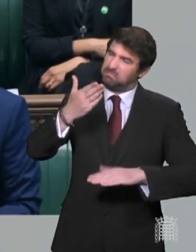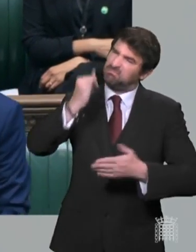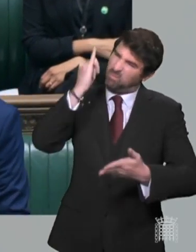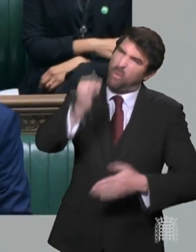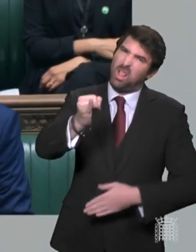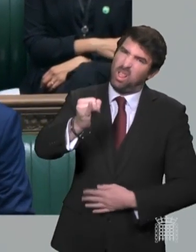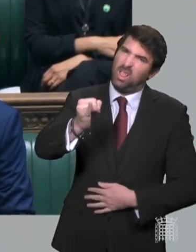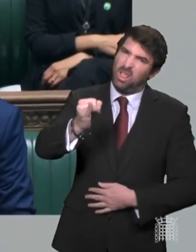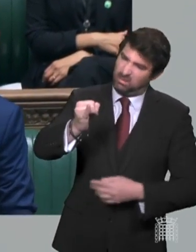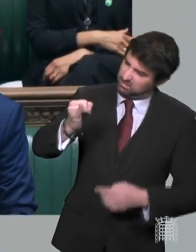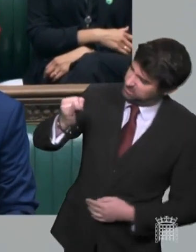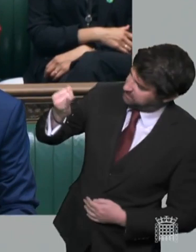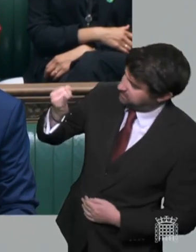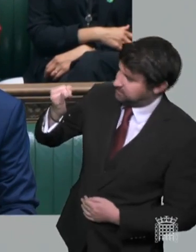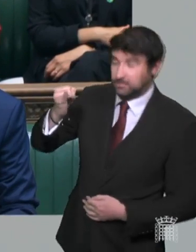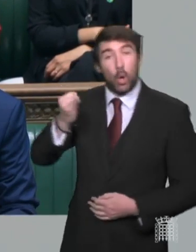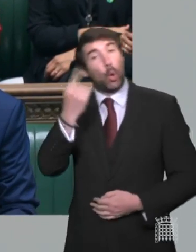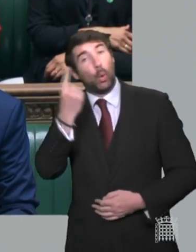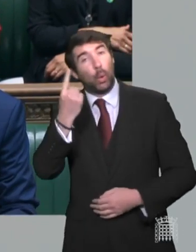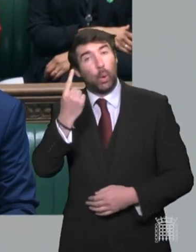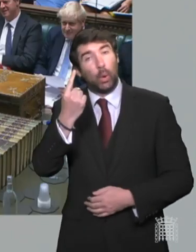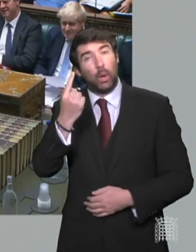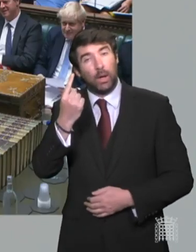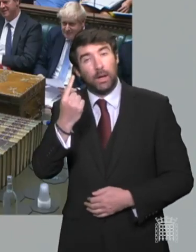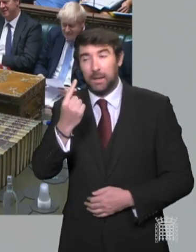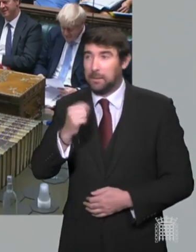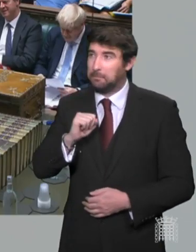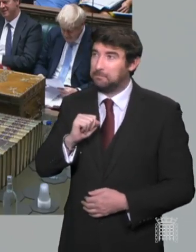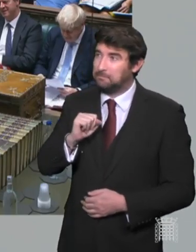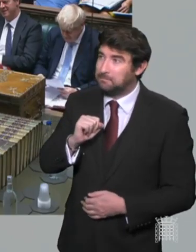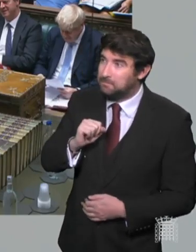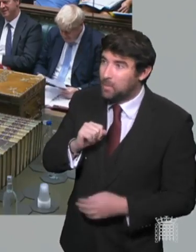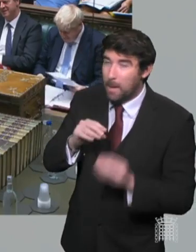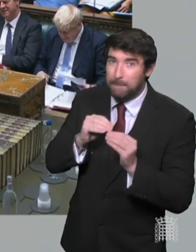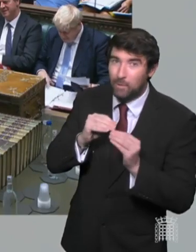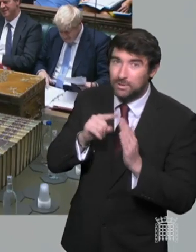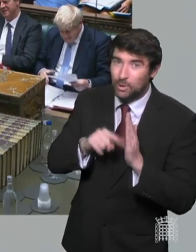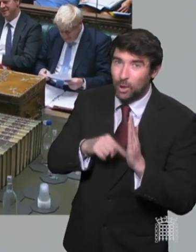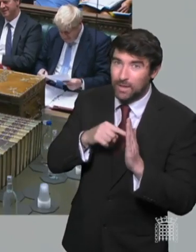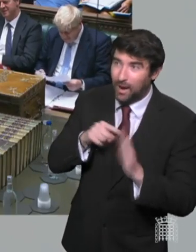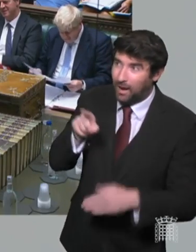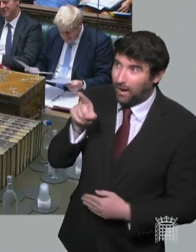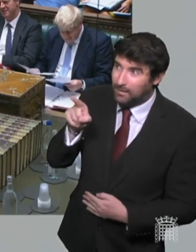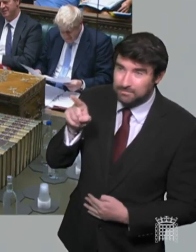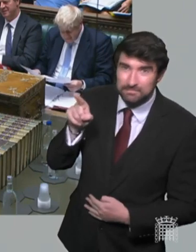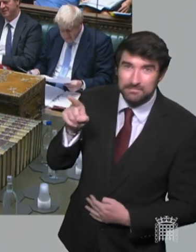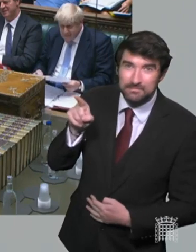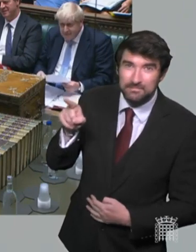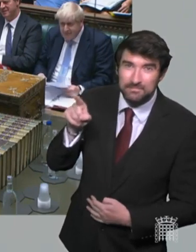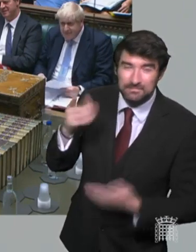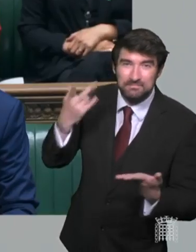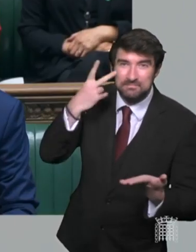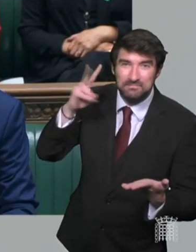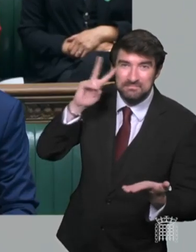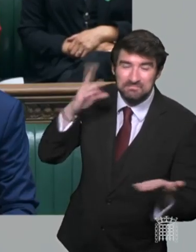I wonder what happened to him. Mr. Speaker, if the Prime Minister is going ahead with this